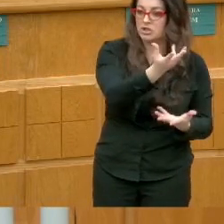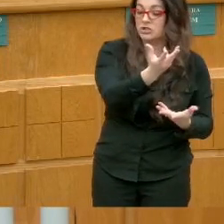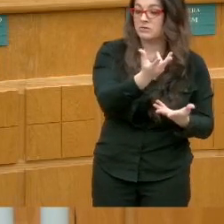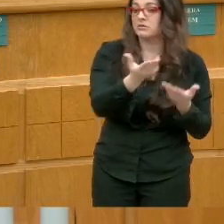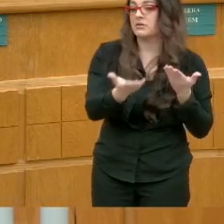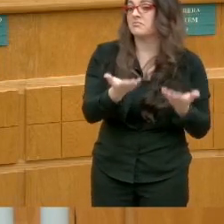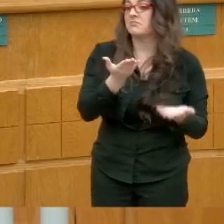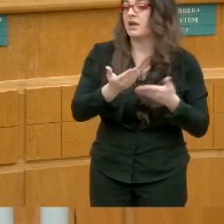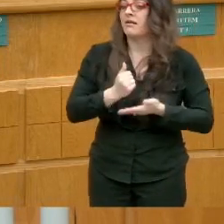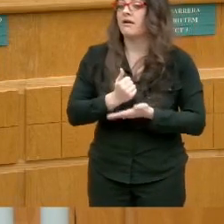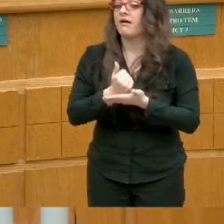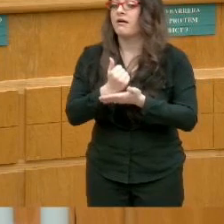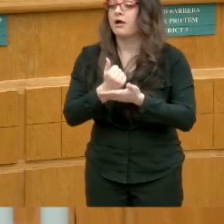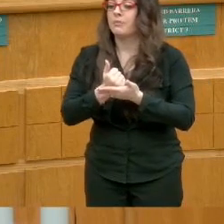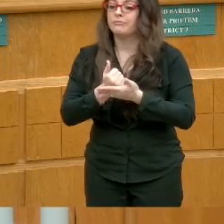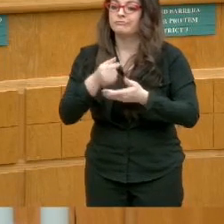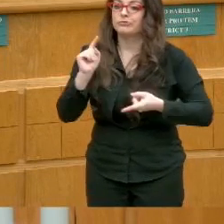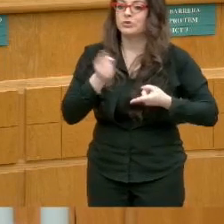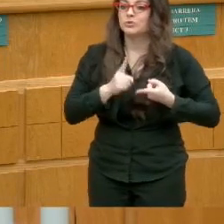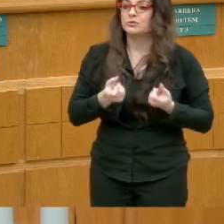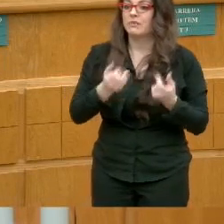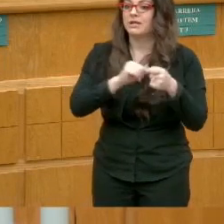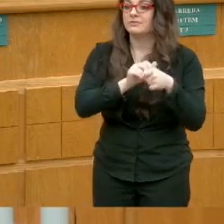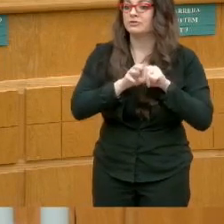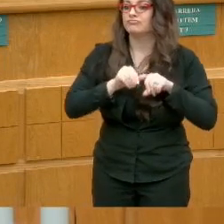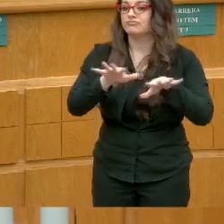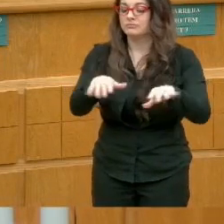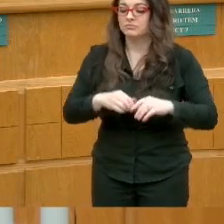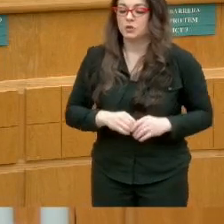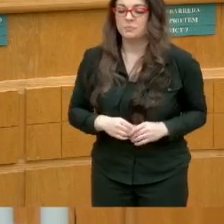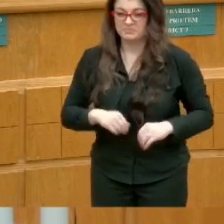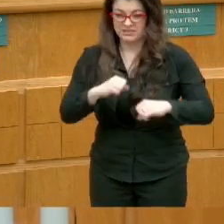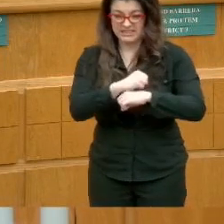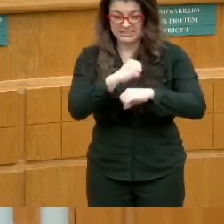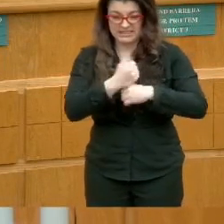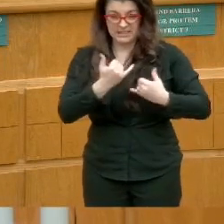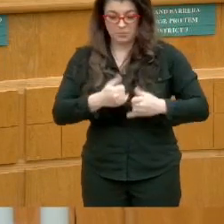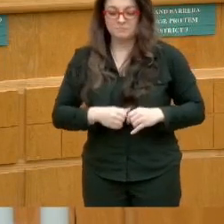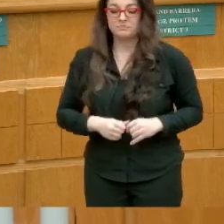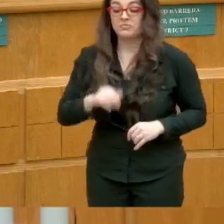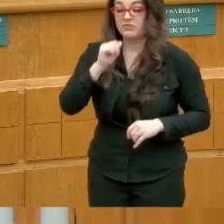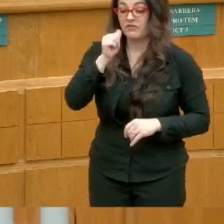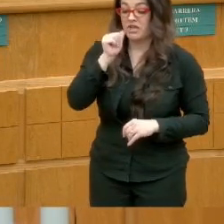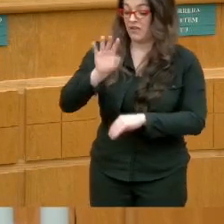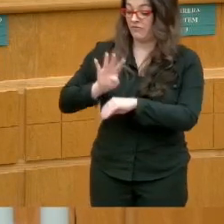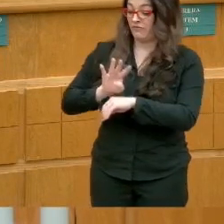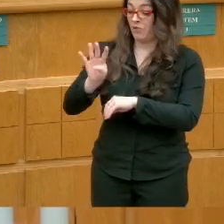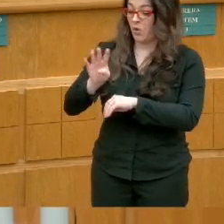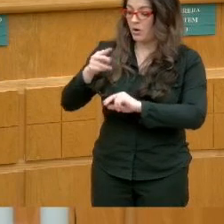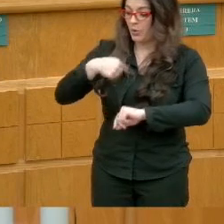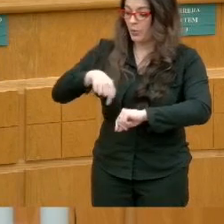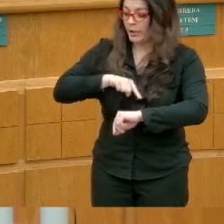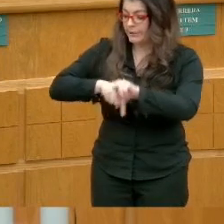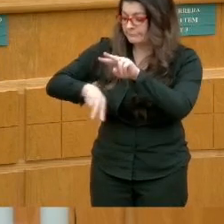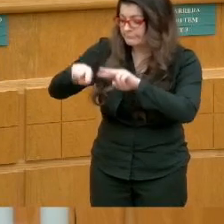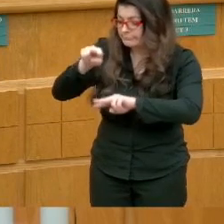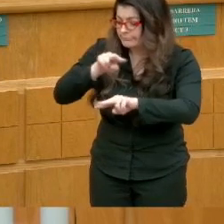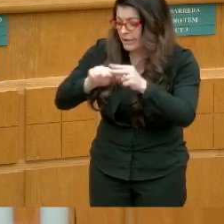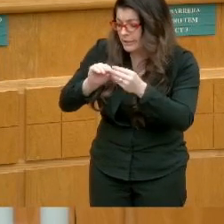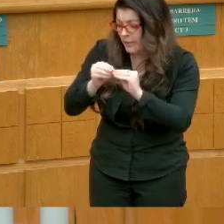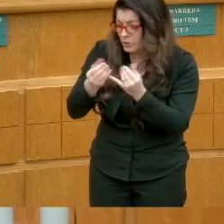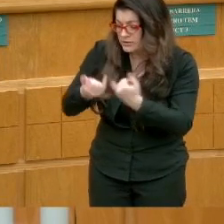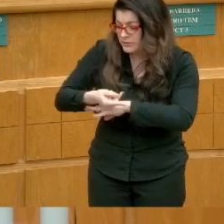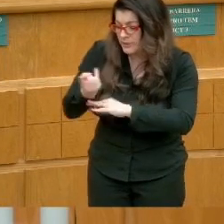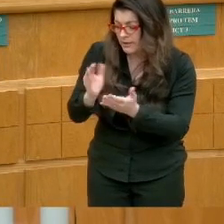community. So let's begin with the statistics. Every day at 4 o'clock, we look back at the past 24 hours to see the number of